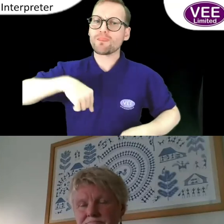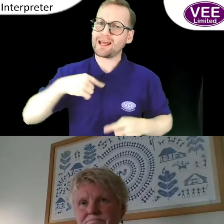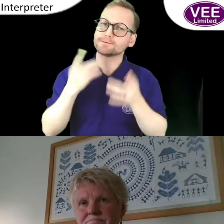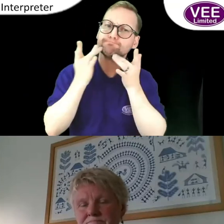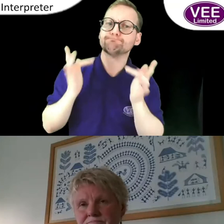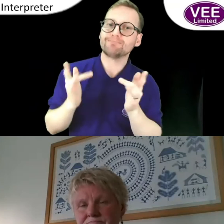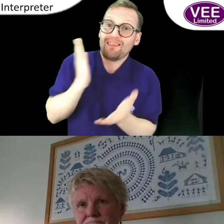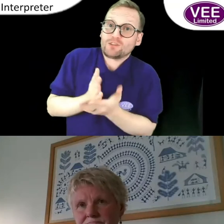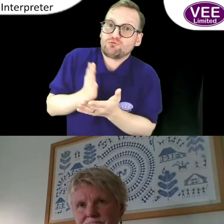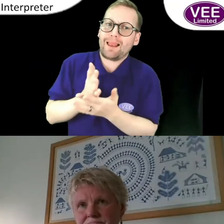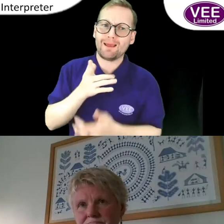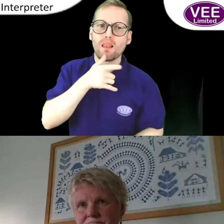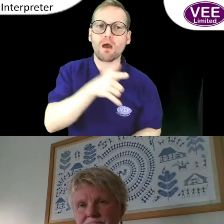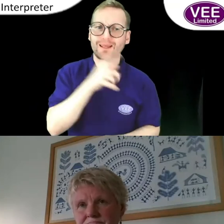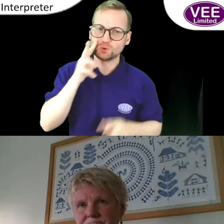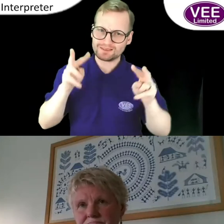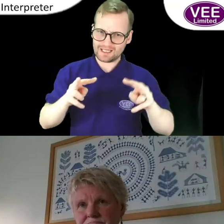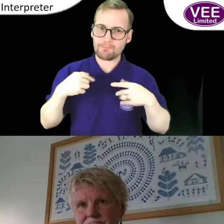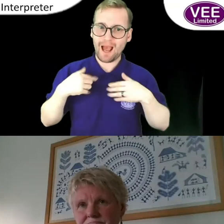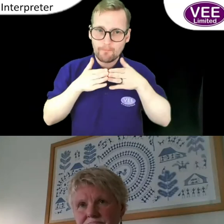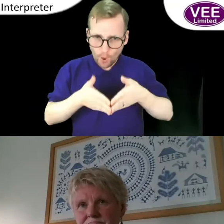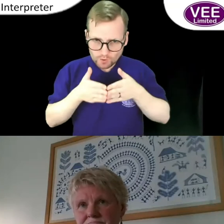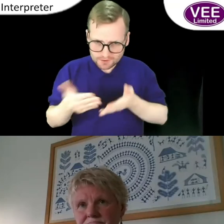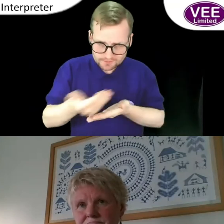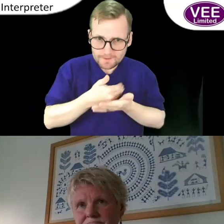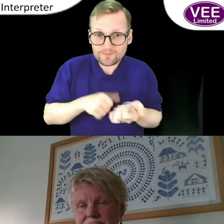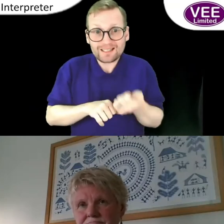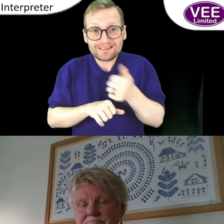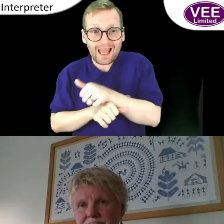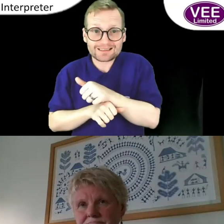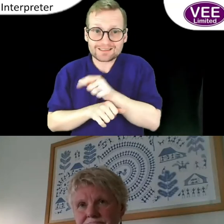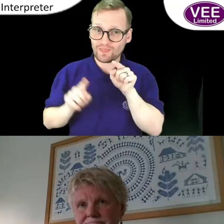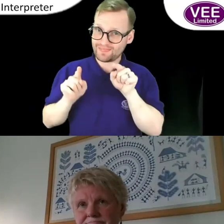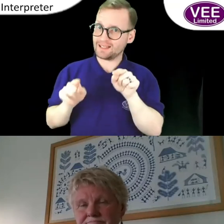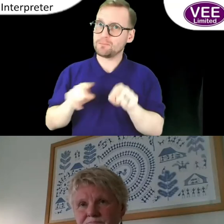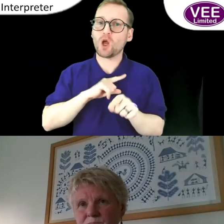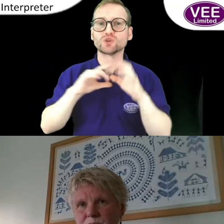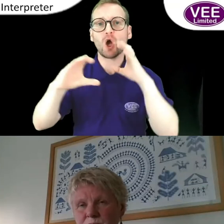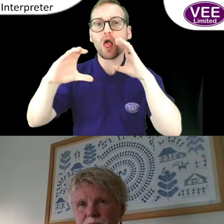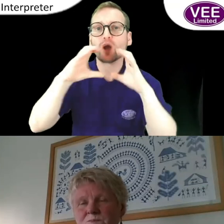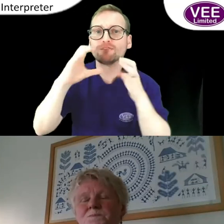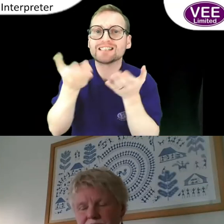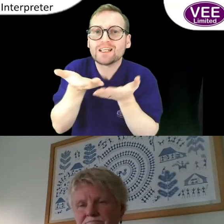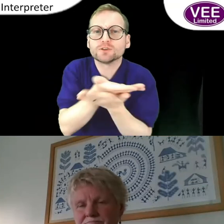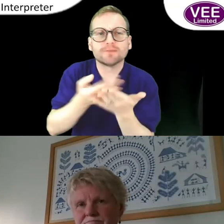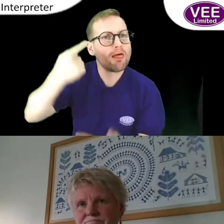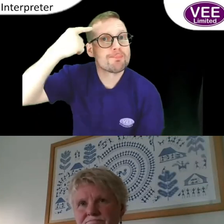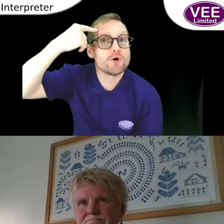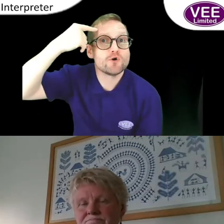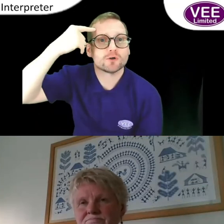And it's really a privilege to have my boats next door to his piece, because the conversation between